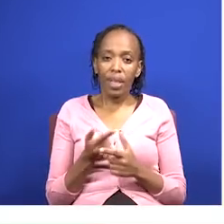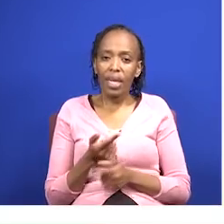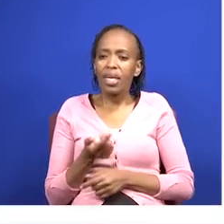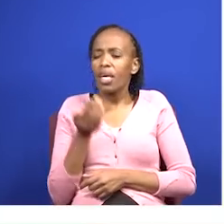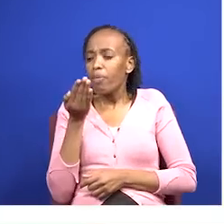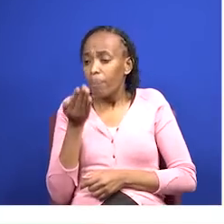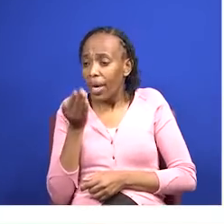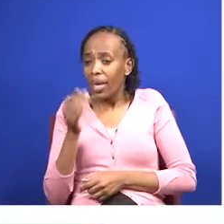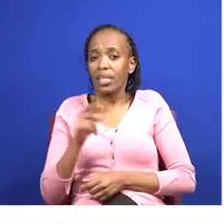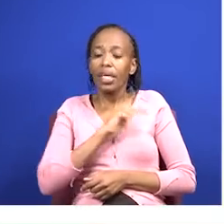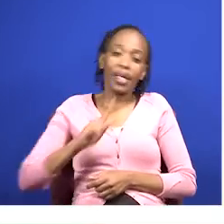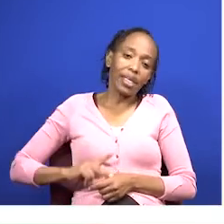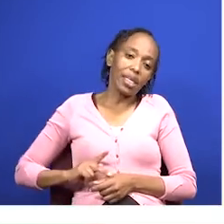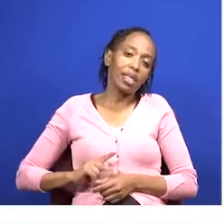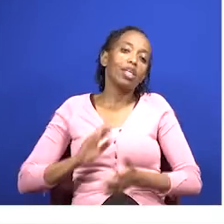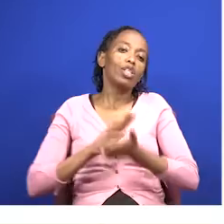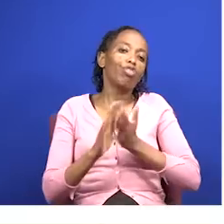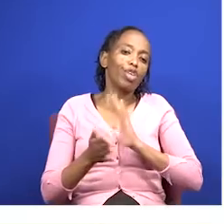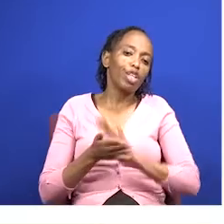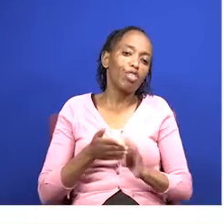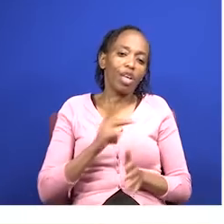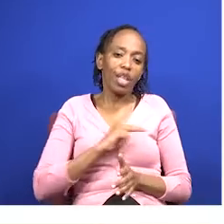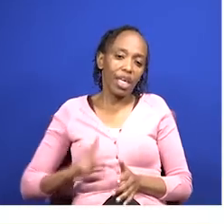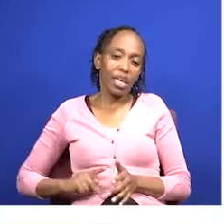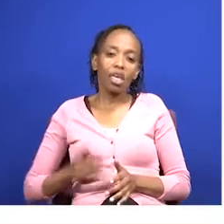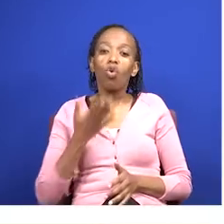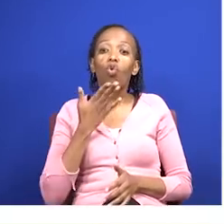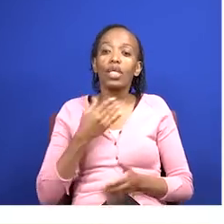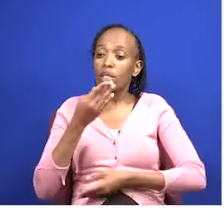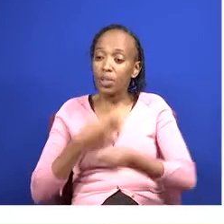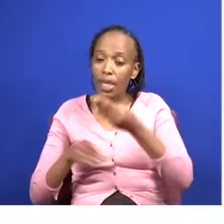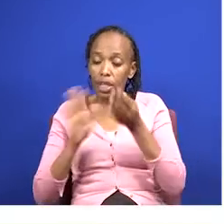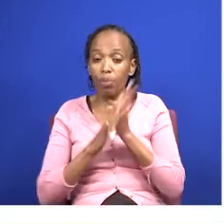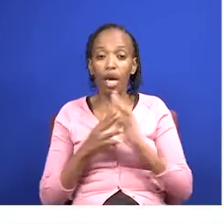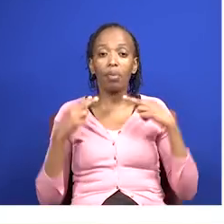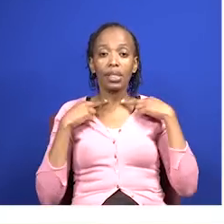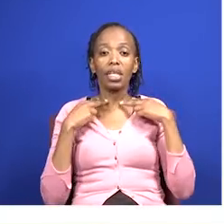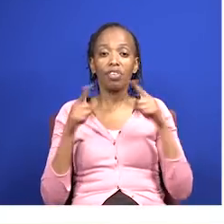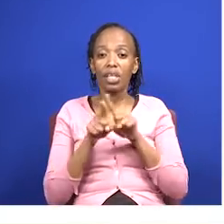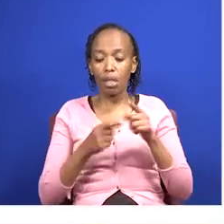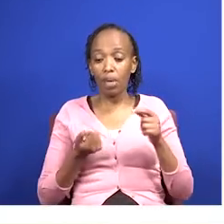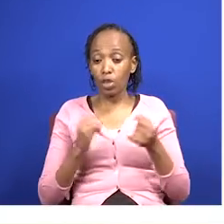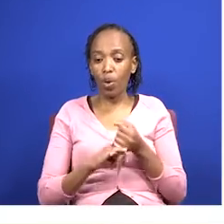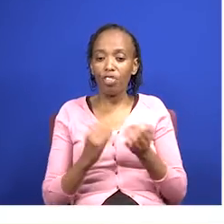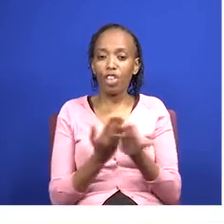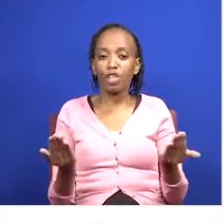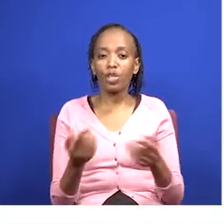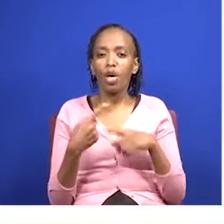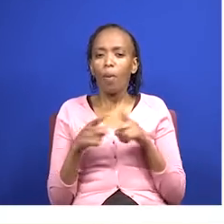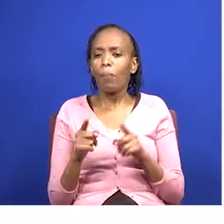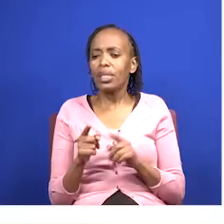And he begged the king to forgive him. The king wanted to sell him as a slave and his wife and the